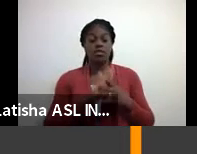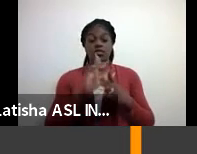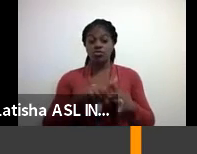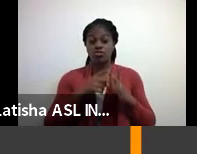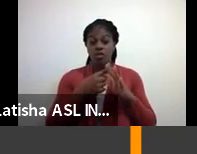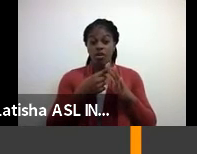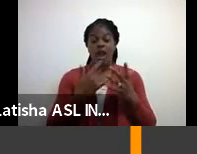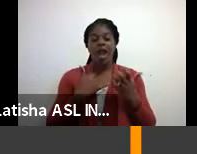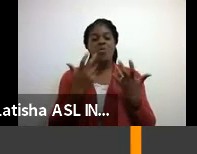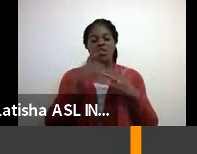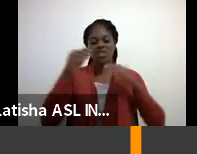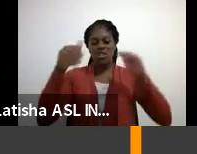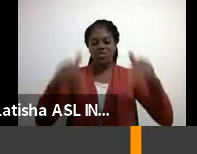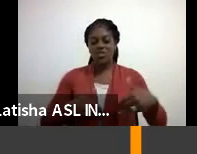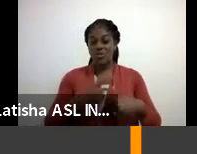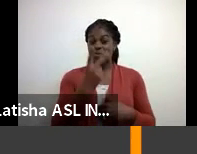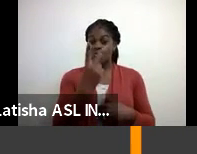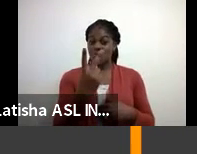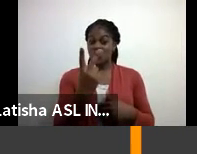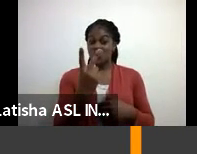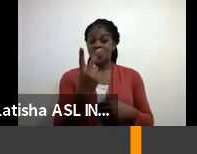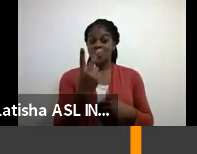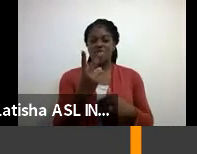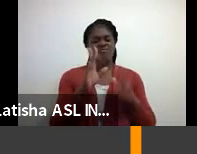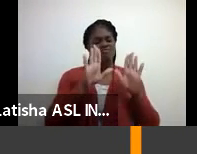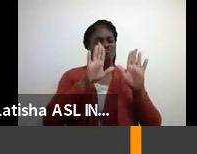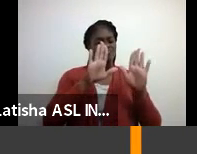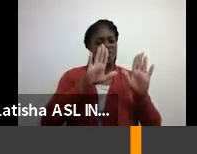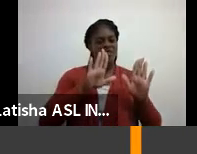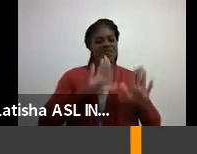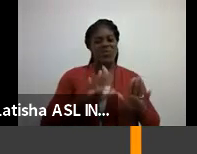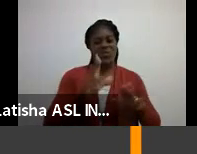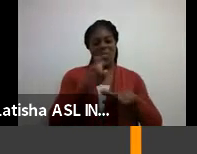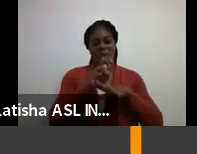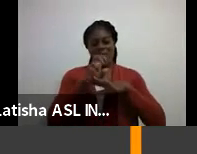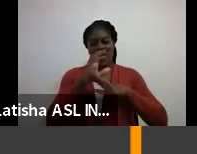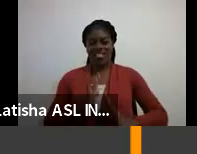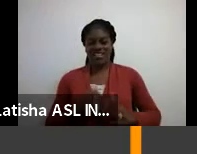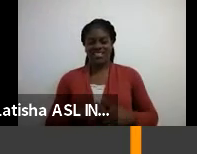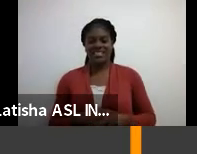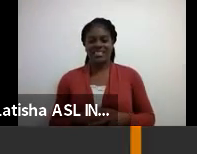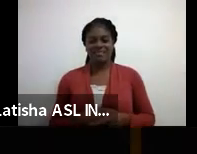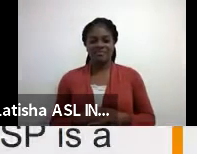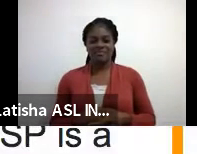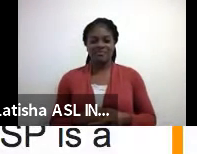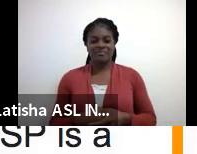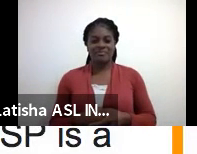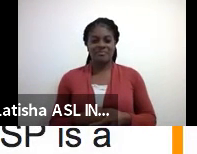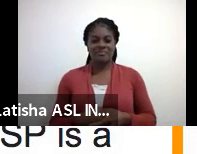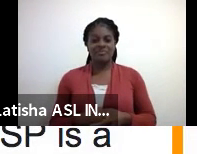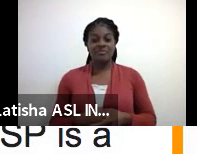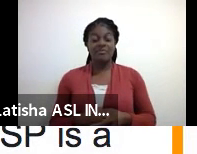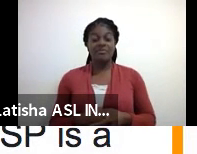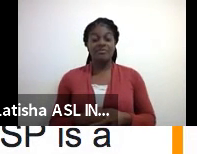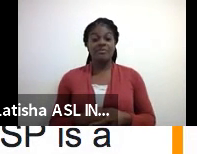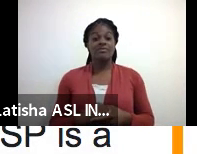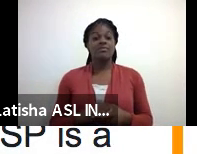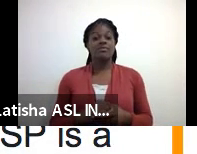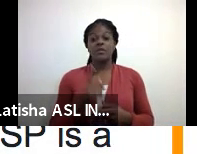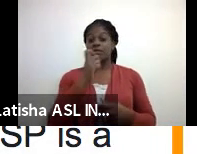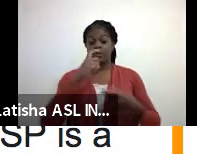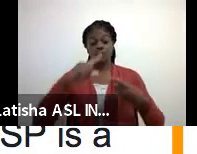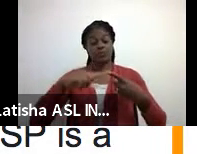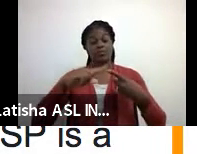I would like to introduce two of our wonderful panelists. So first we have